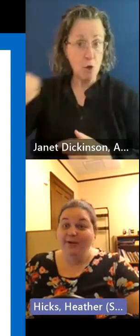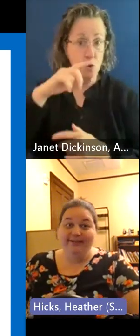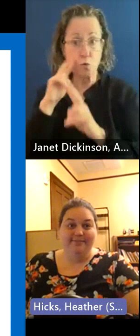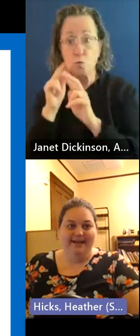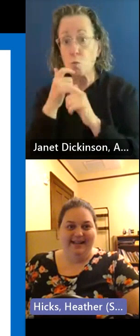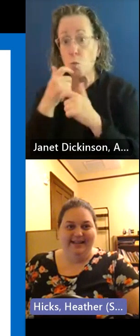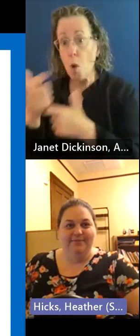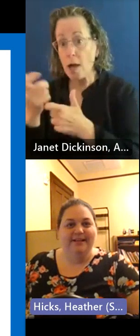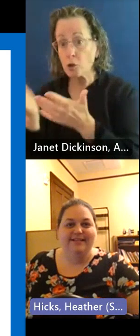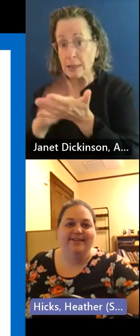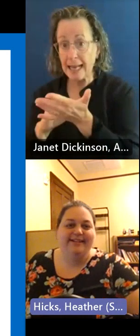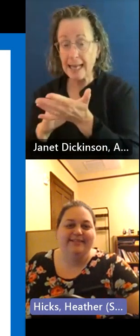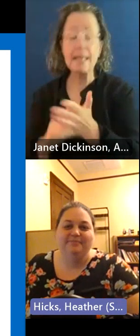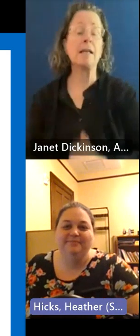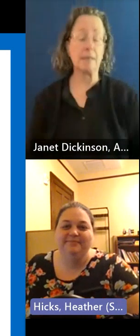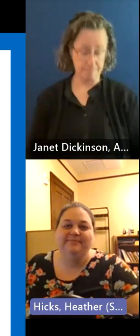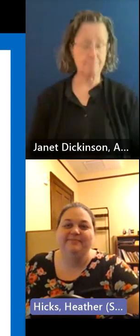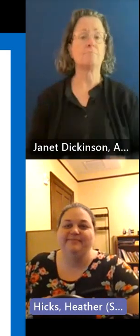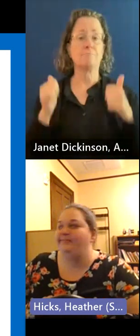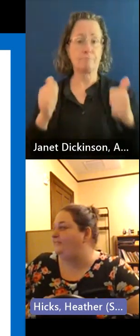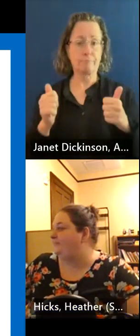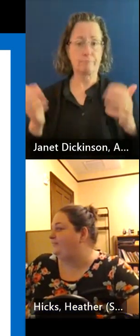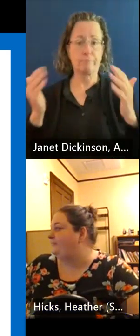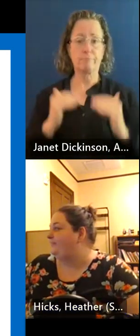So welcome, and I think we'll get started.